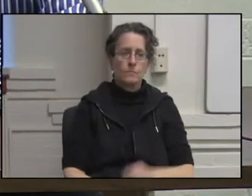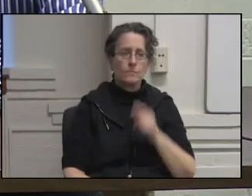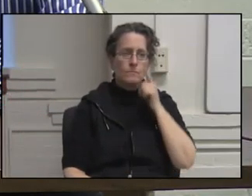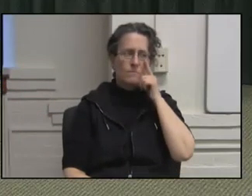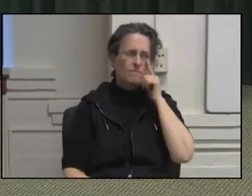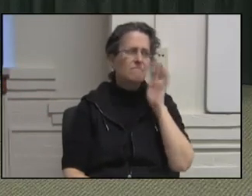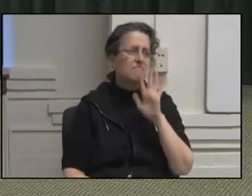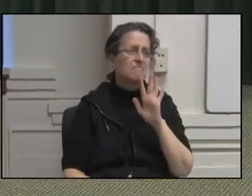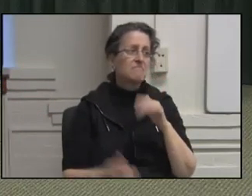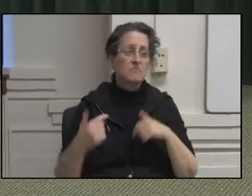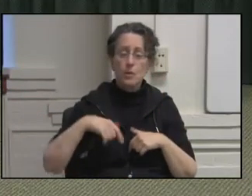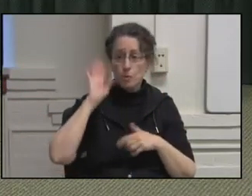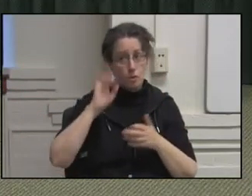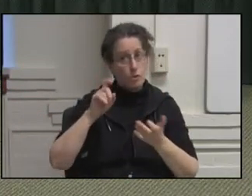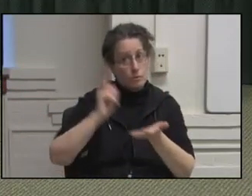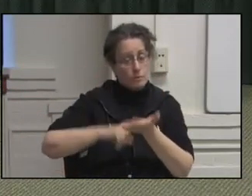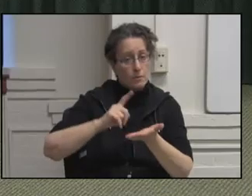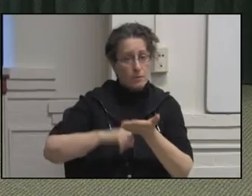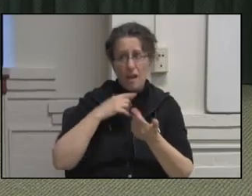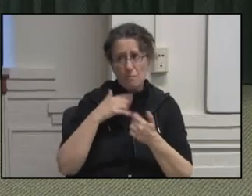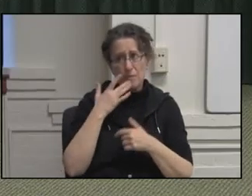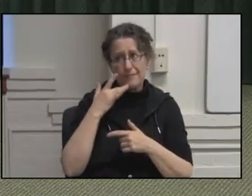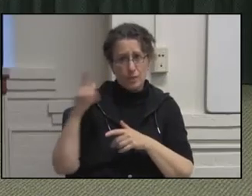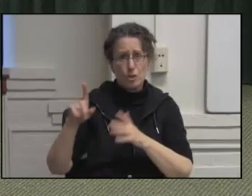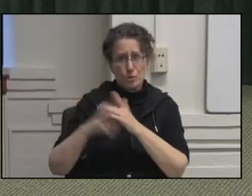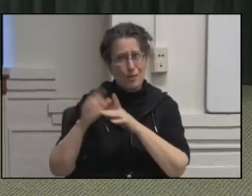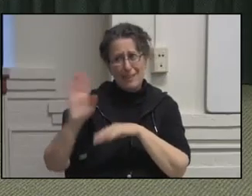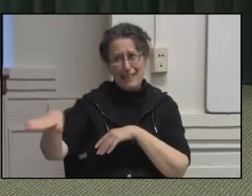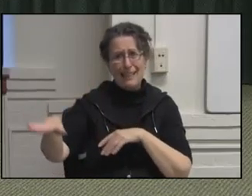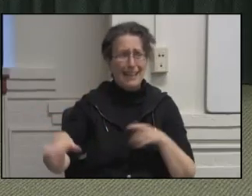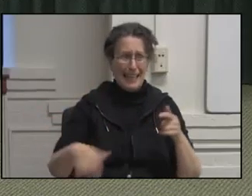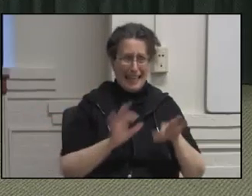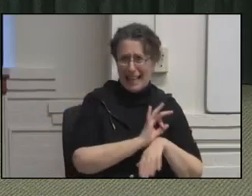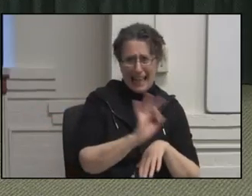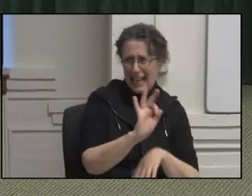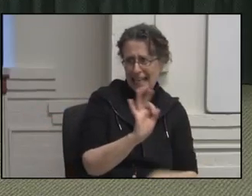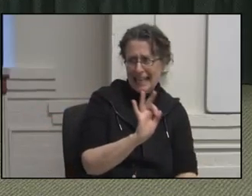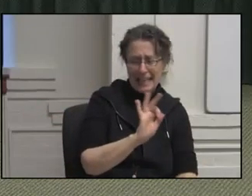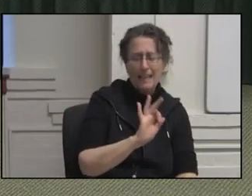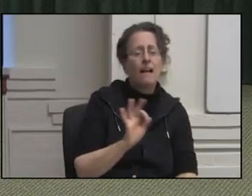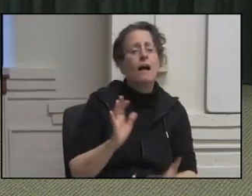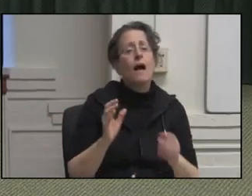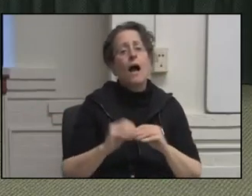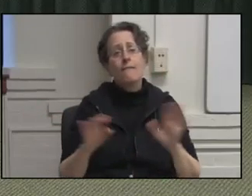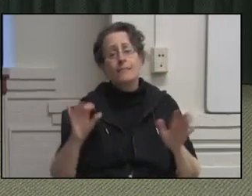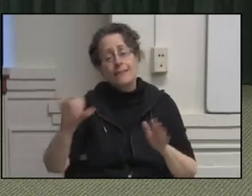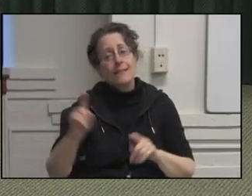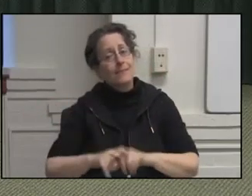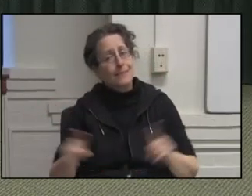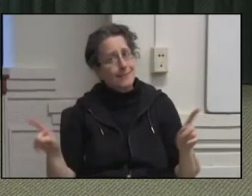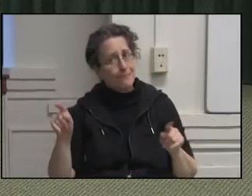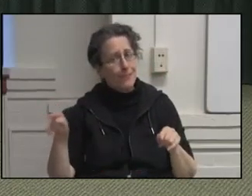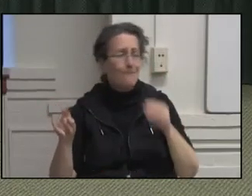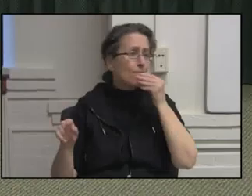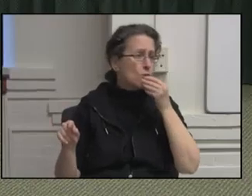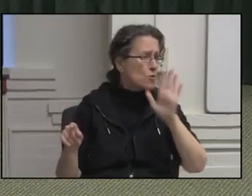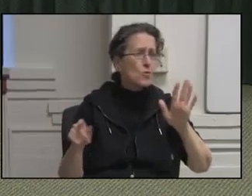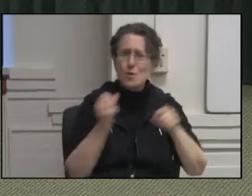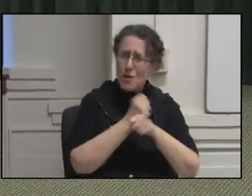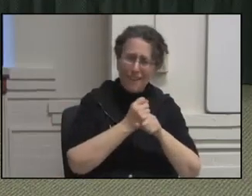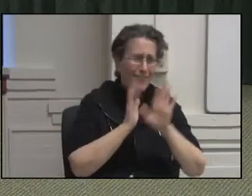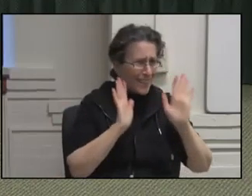Let's talk about that, because I would prefer that. I, you know, obviously, you're different from the other vendors. Mm-hmm. And